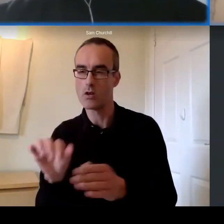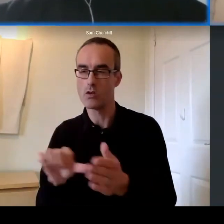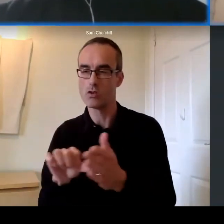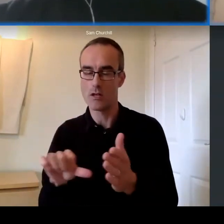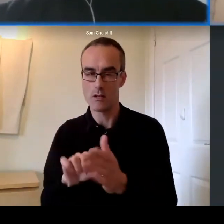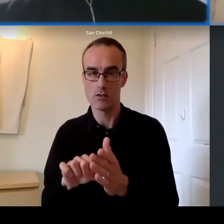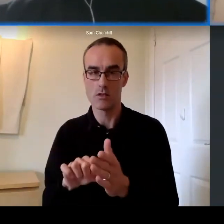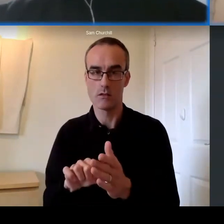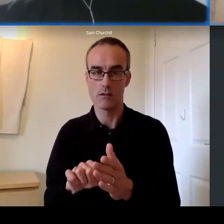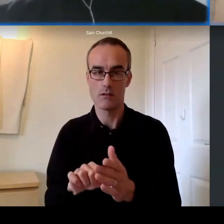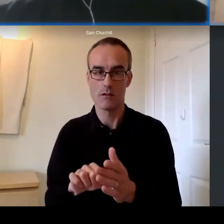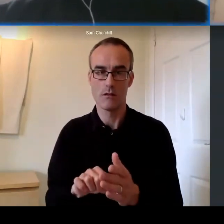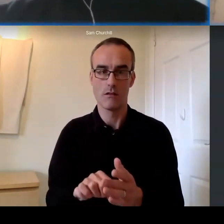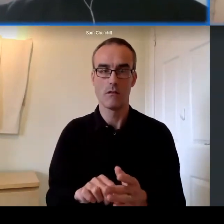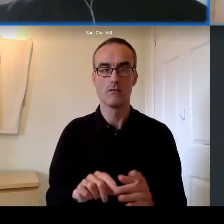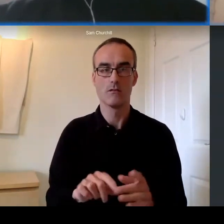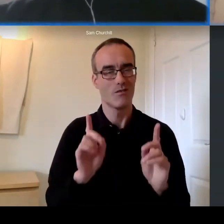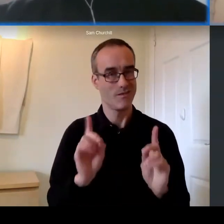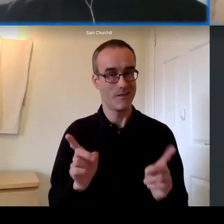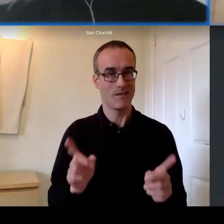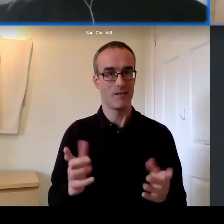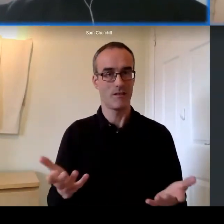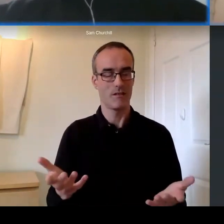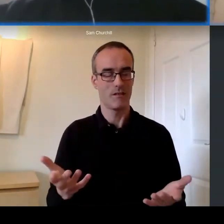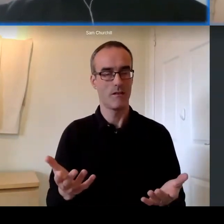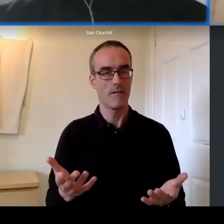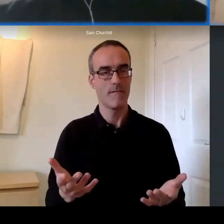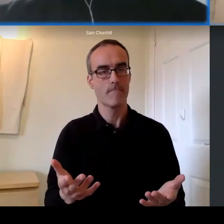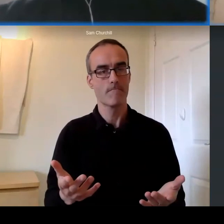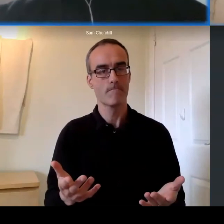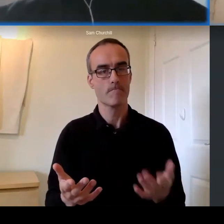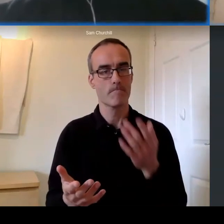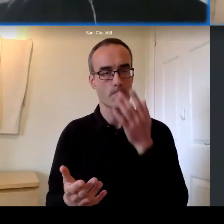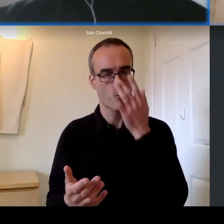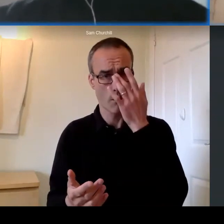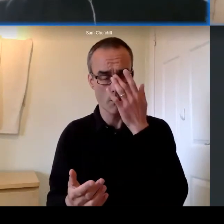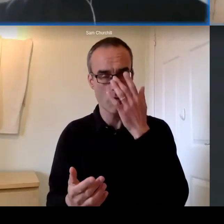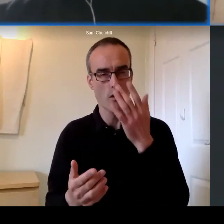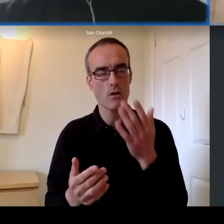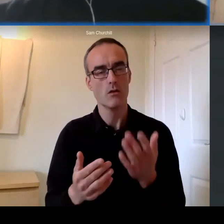That sort of gives some answer to that. But it's really,